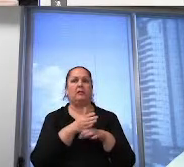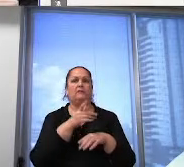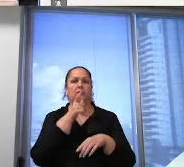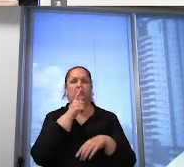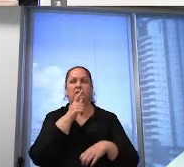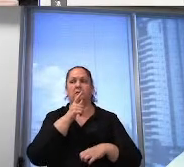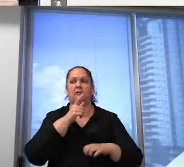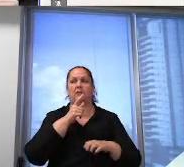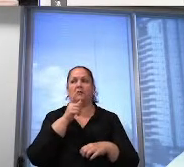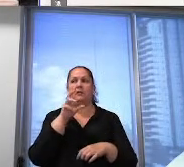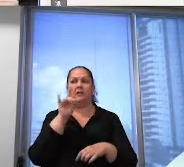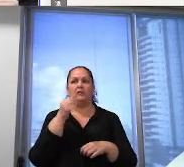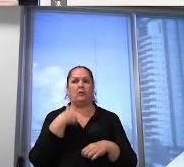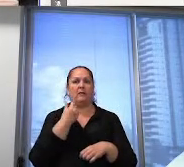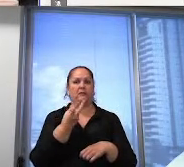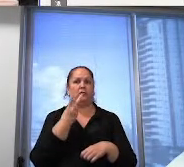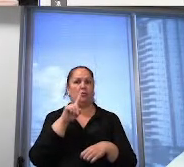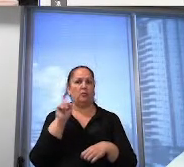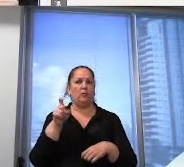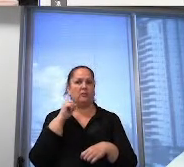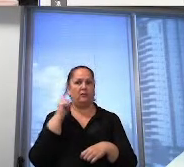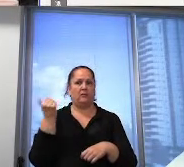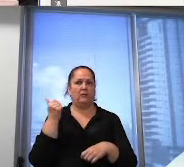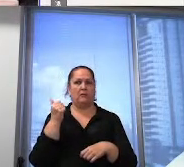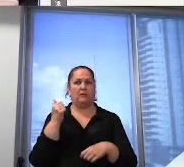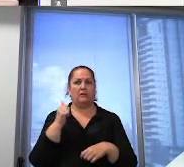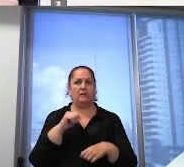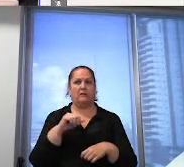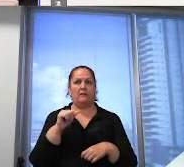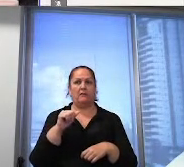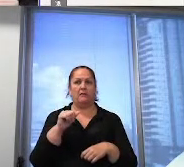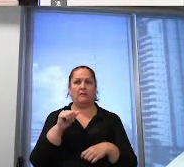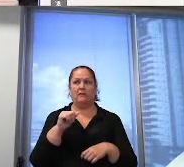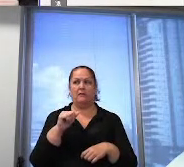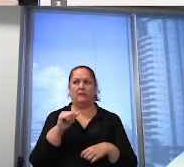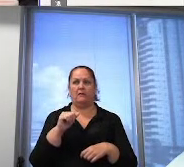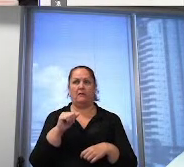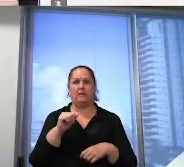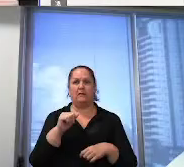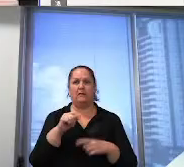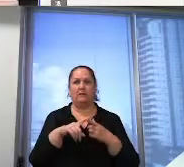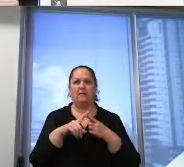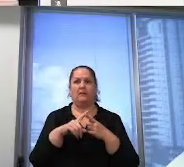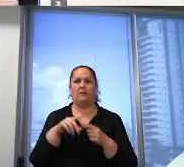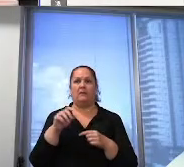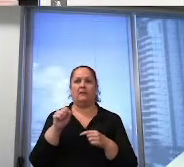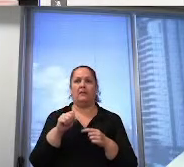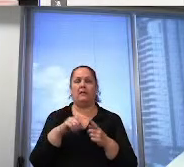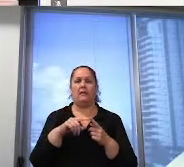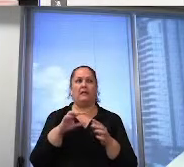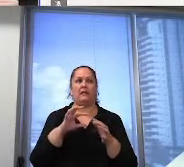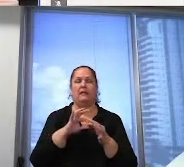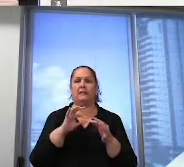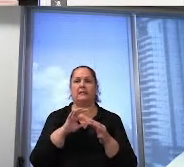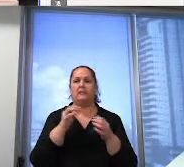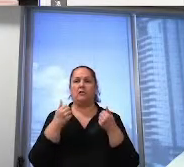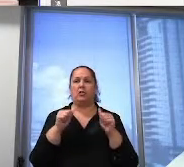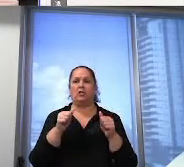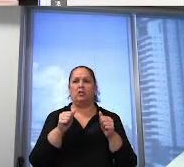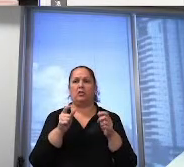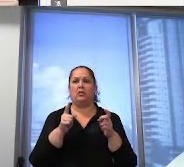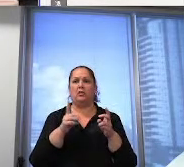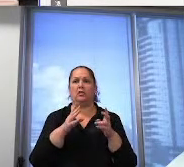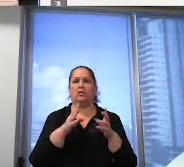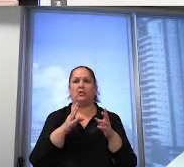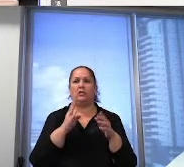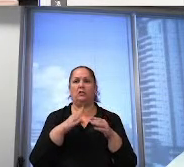we wait until lunch. Okay. I do have two questions for Mr. Burgermeister on redirect. Redirect, yeah. And as I said, we're going to